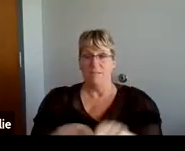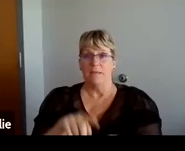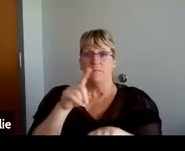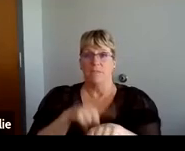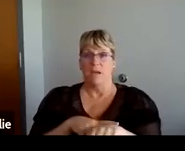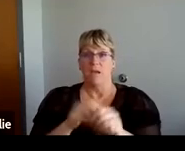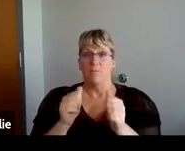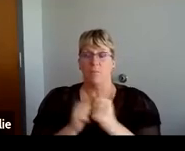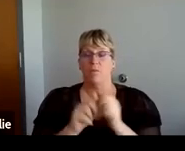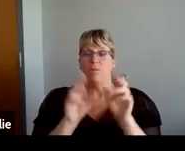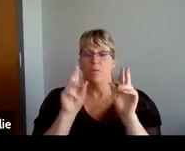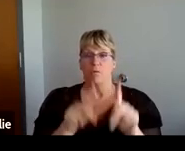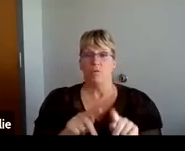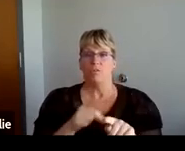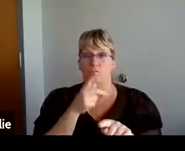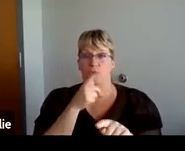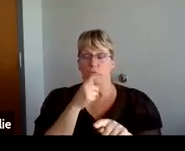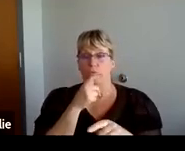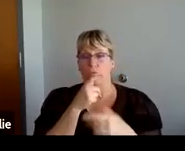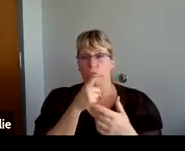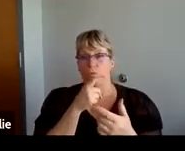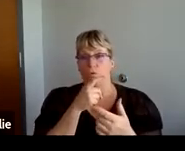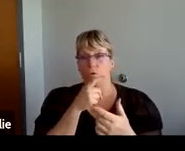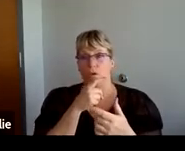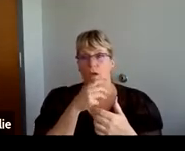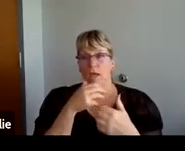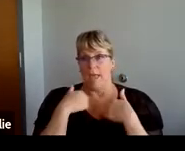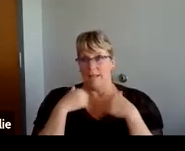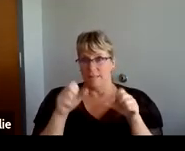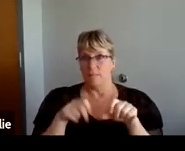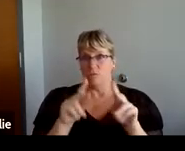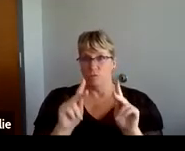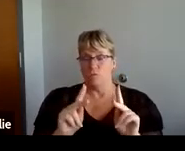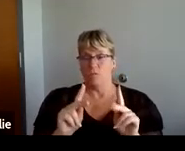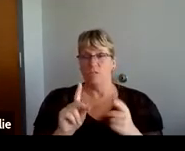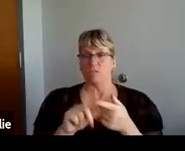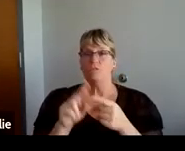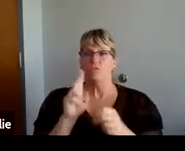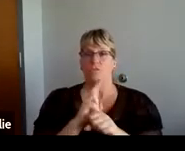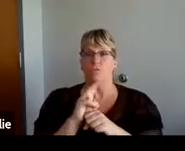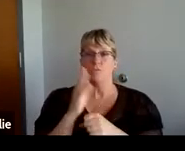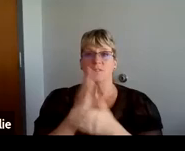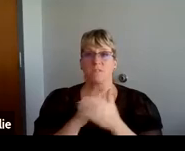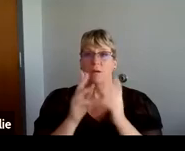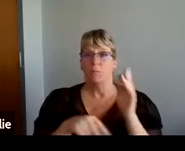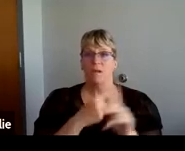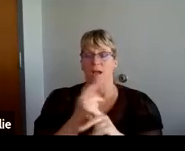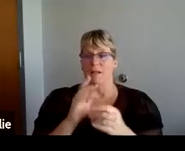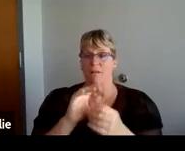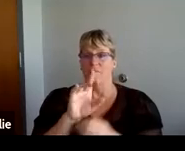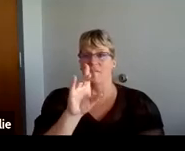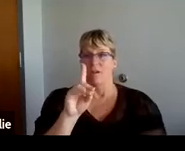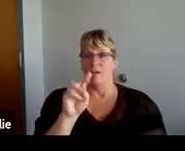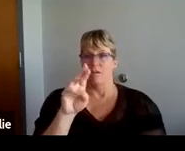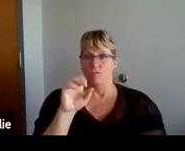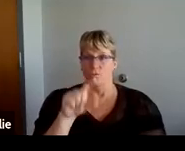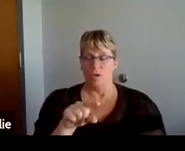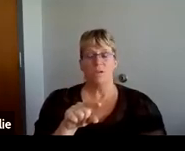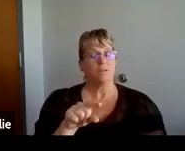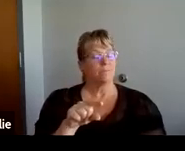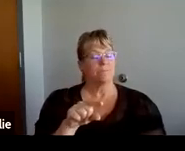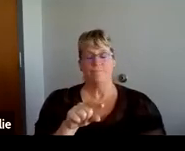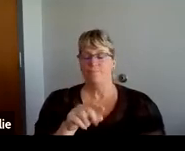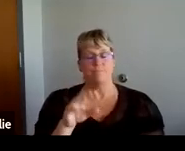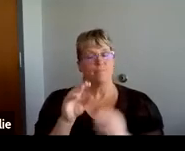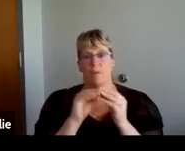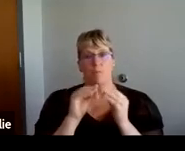an individual being presented the opportunity to use some sort of substance, that is going to be